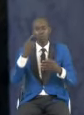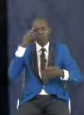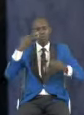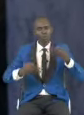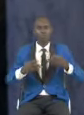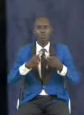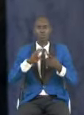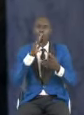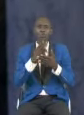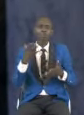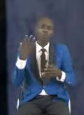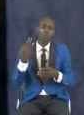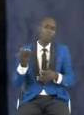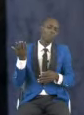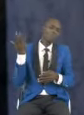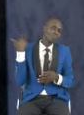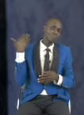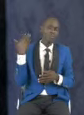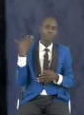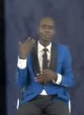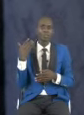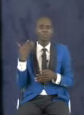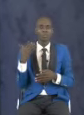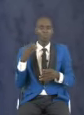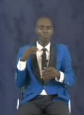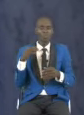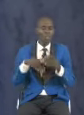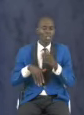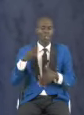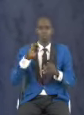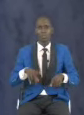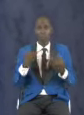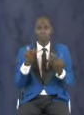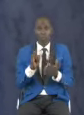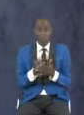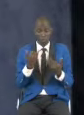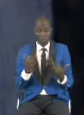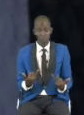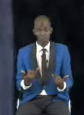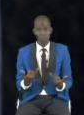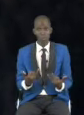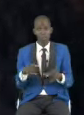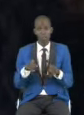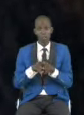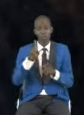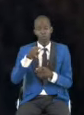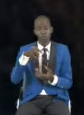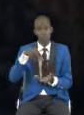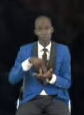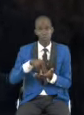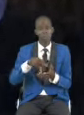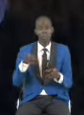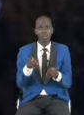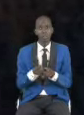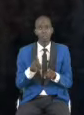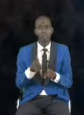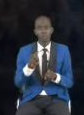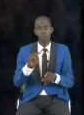gone from your life, so that from tonight, as you stand up, as you walk, anywhere you